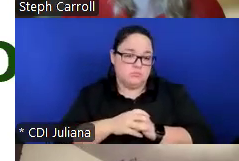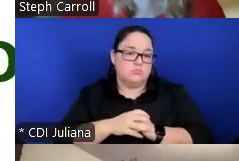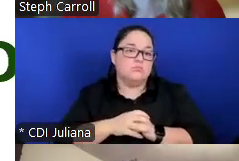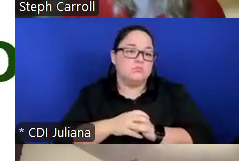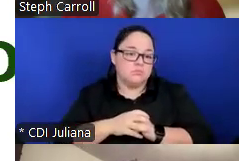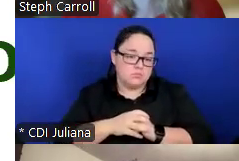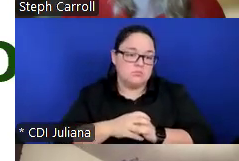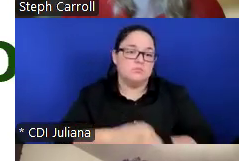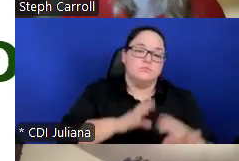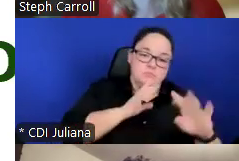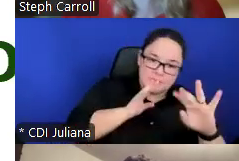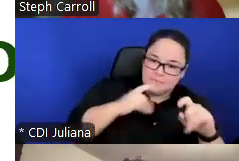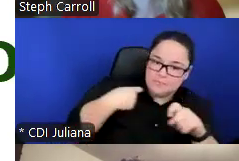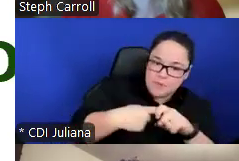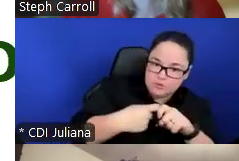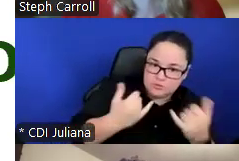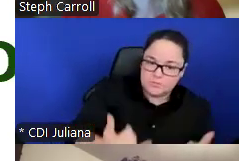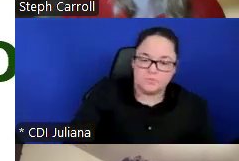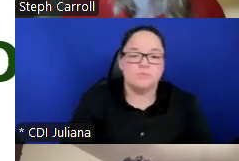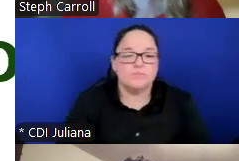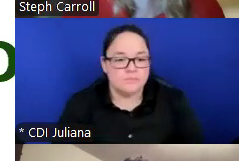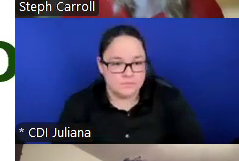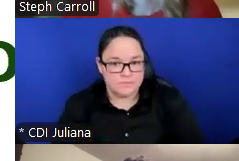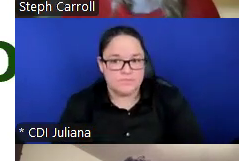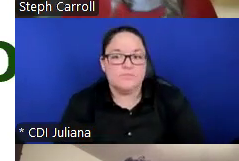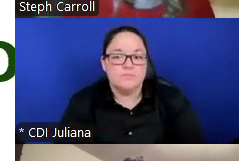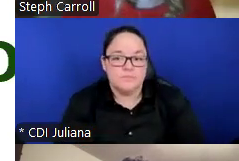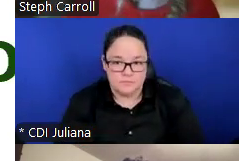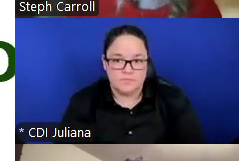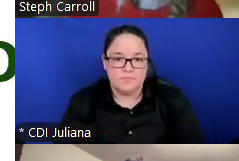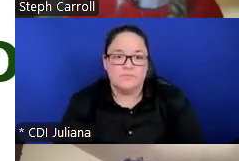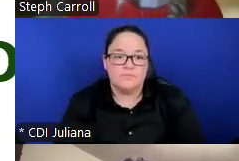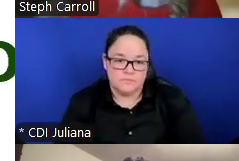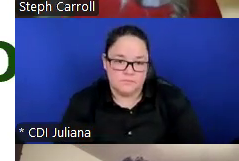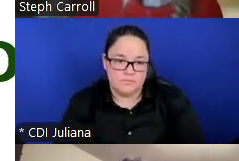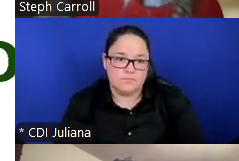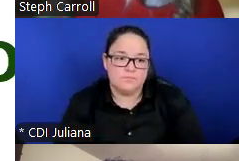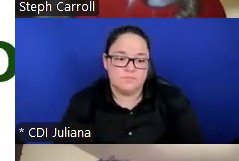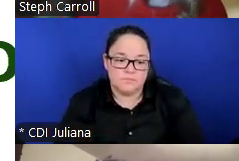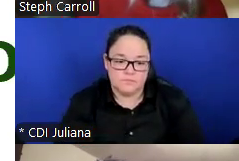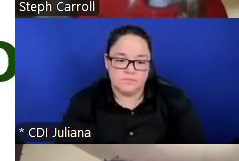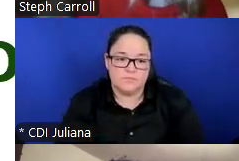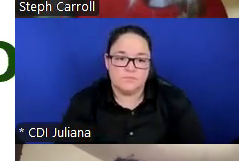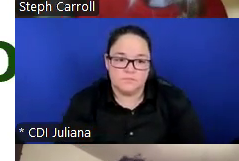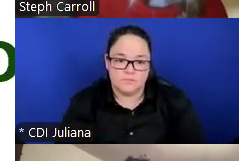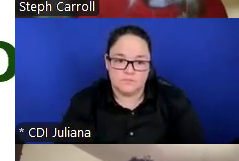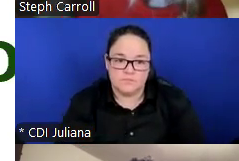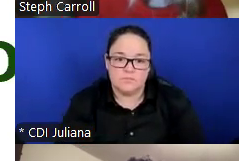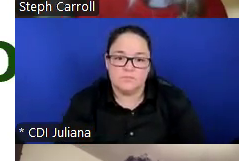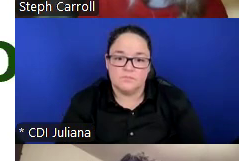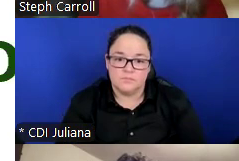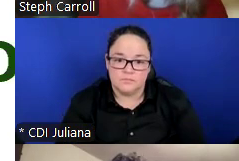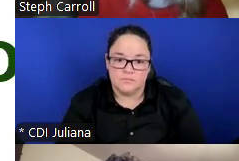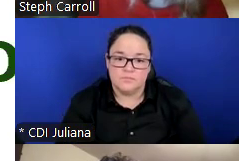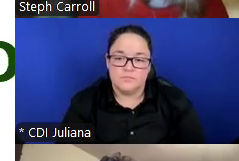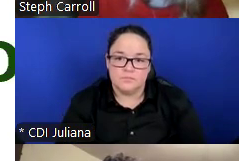La presentación de hoy tomará lugar en inglés y durante la sesión de preguntas y respuestas usaremos inglés, español y el lenguaje